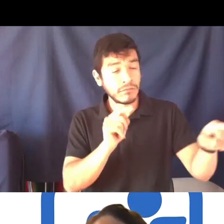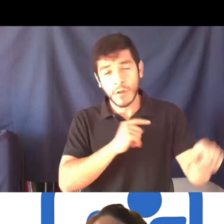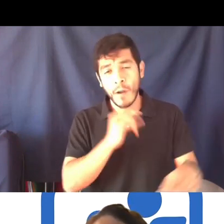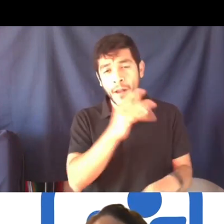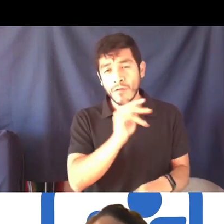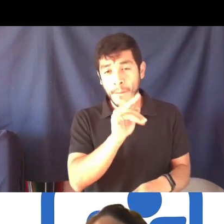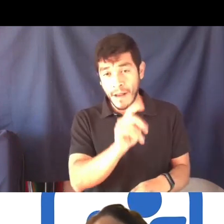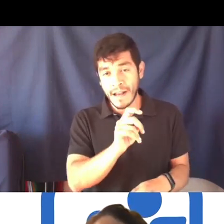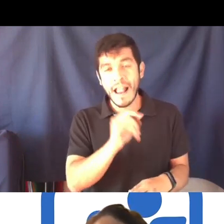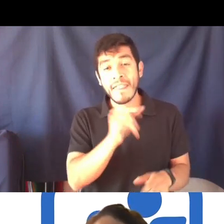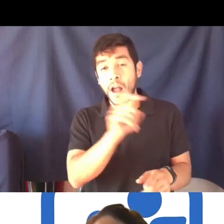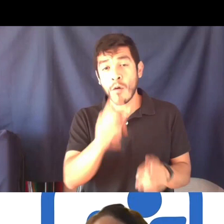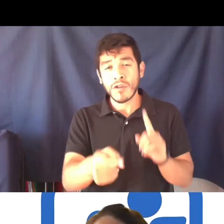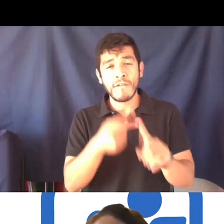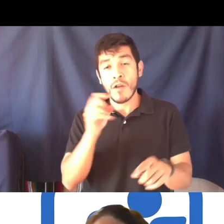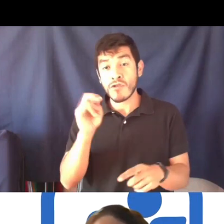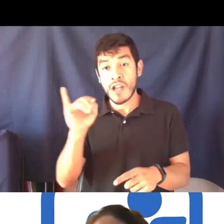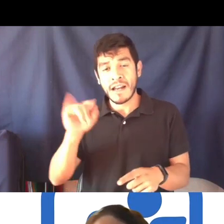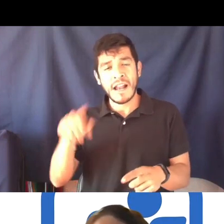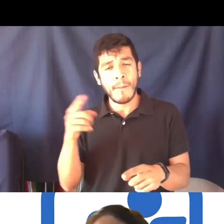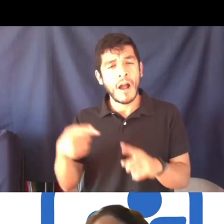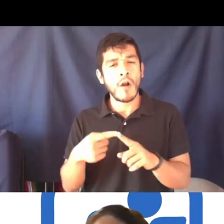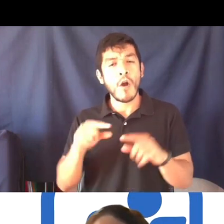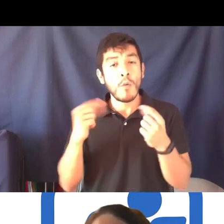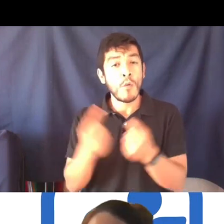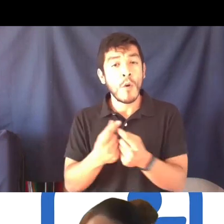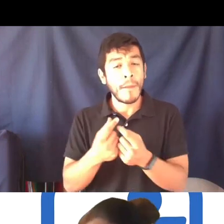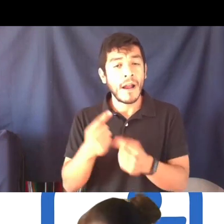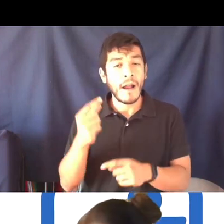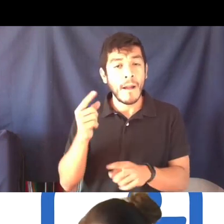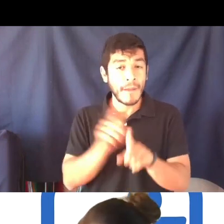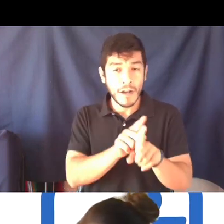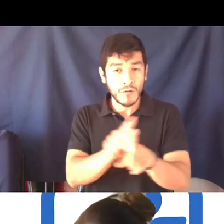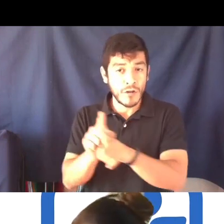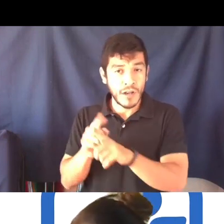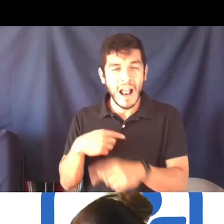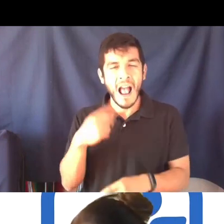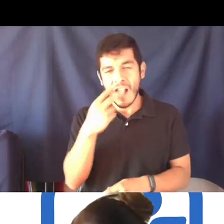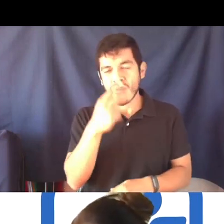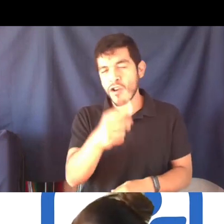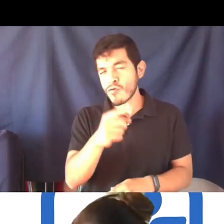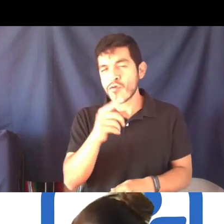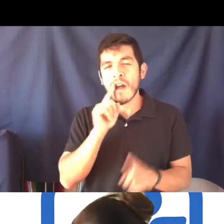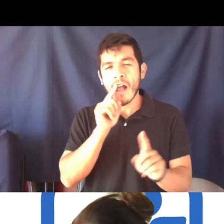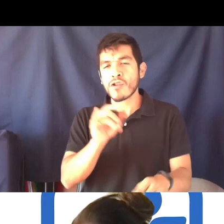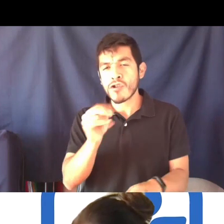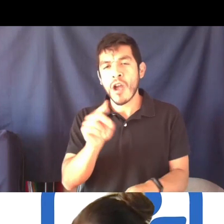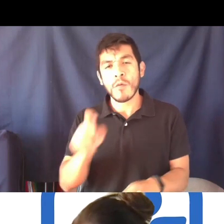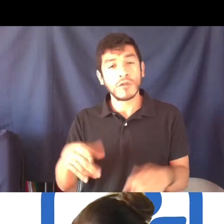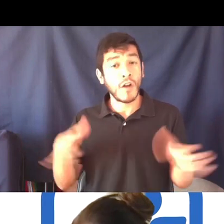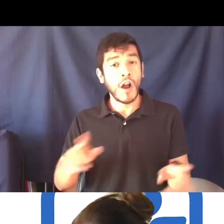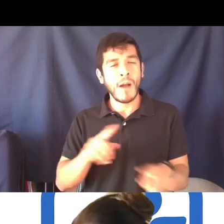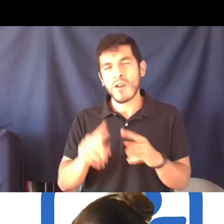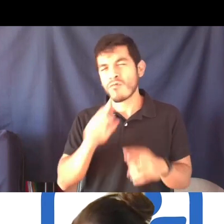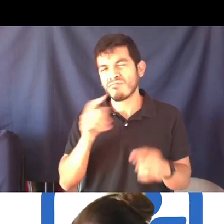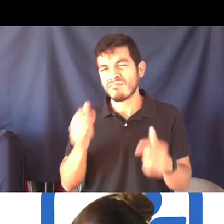mentoring. I saw you were able to answer John's question in chat, but maybe a beat on group mentoring, and then I think we'll